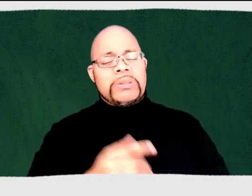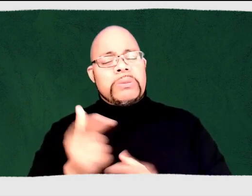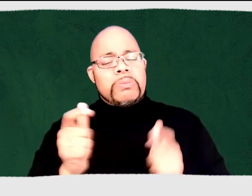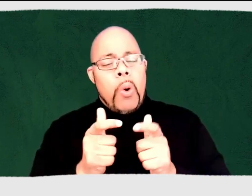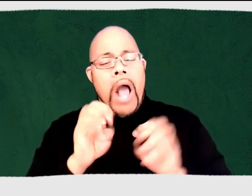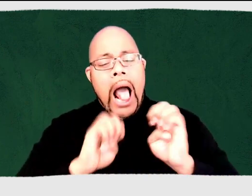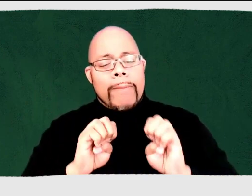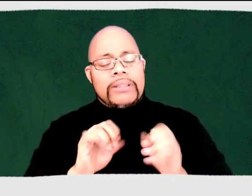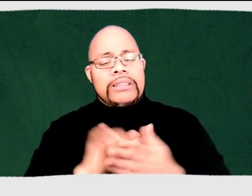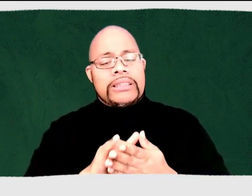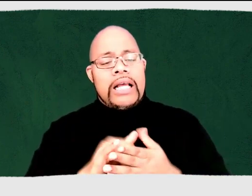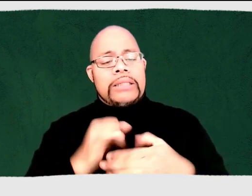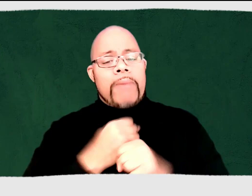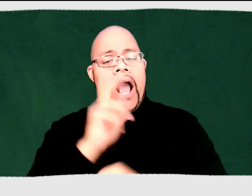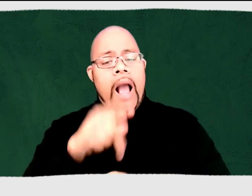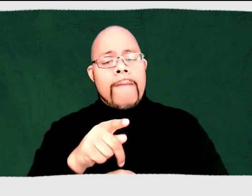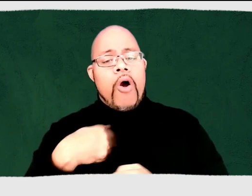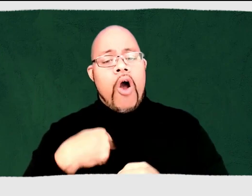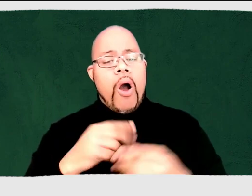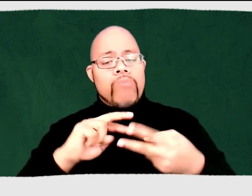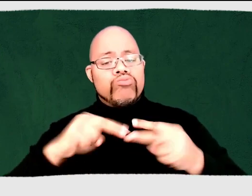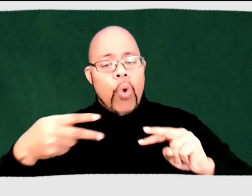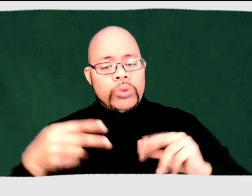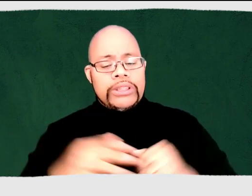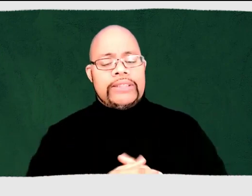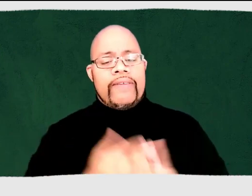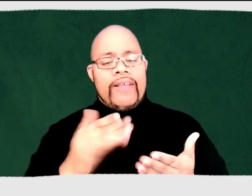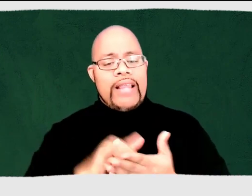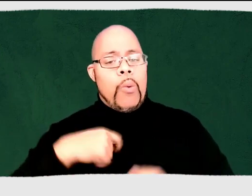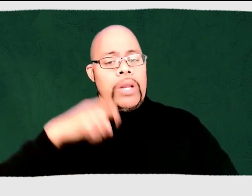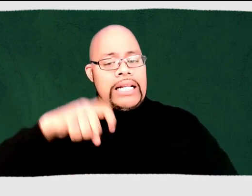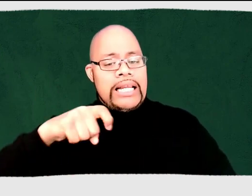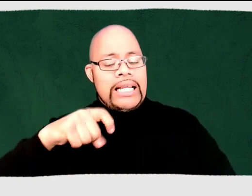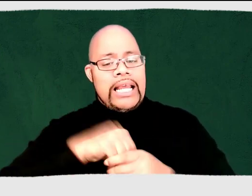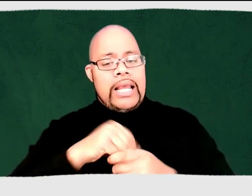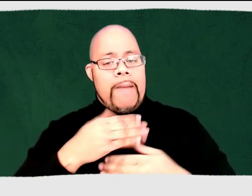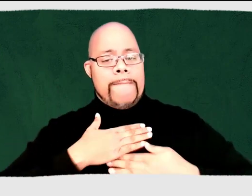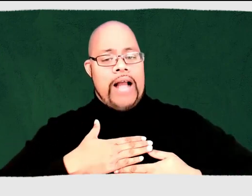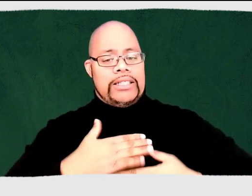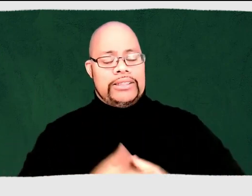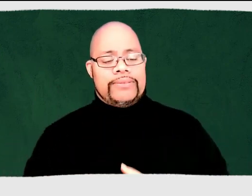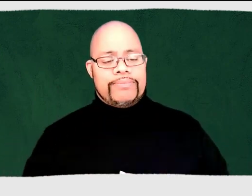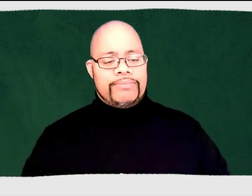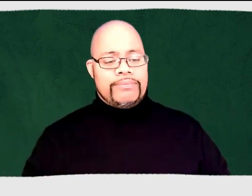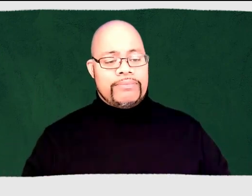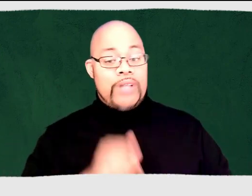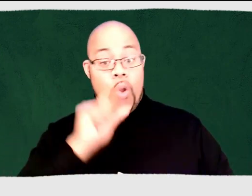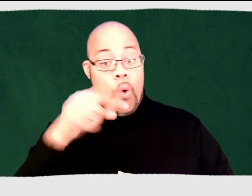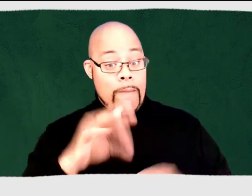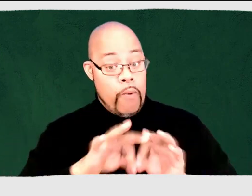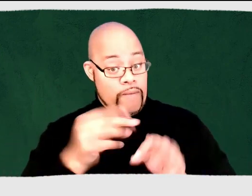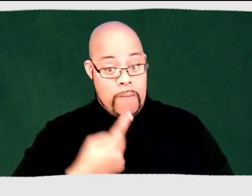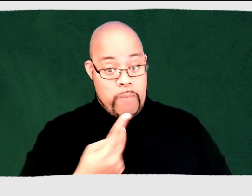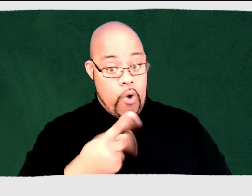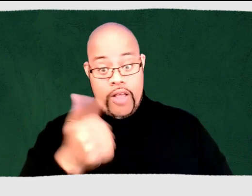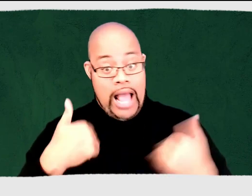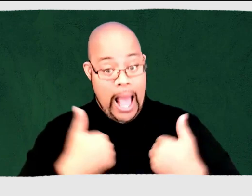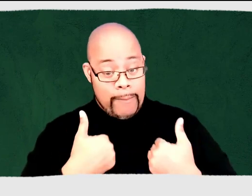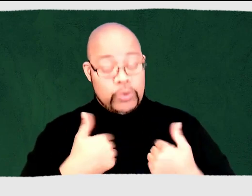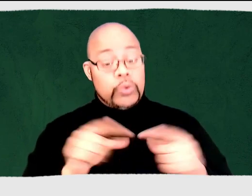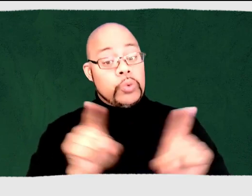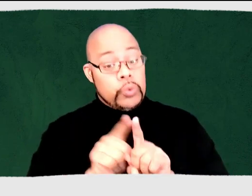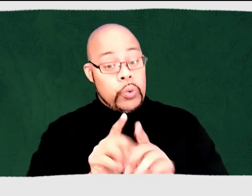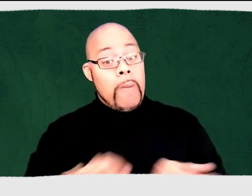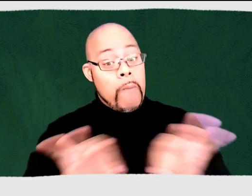a lot what makes up our proteins and other things that we need in our body. And it's not just important for you and I and other animals, it's also really